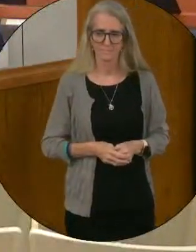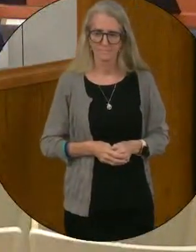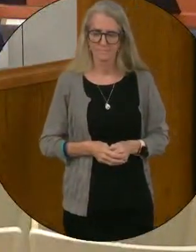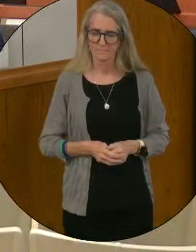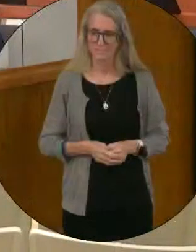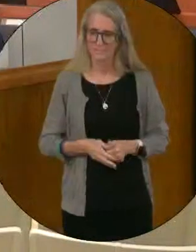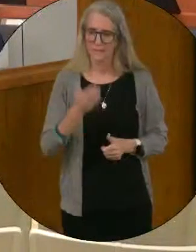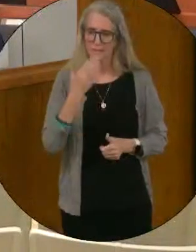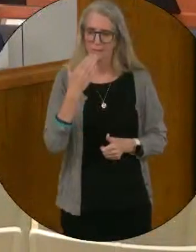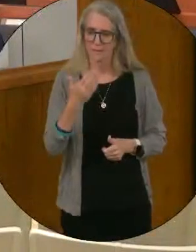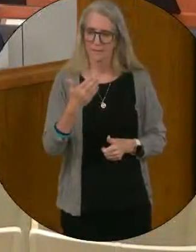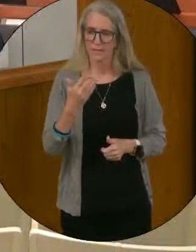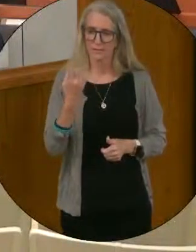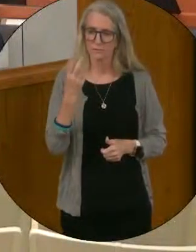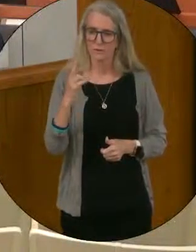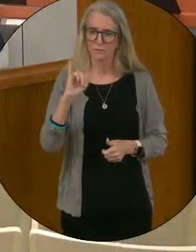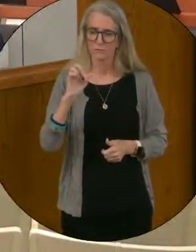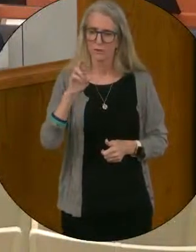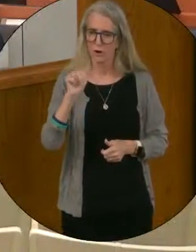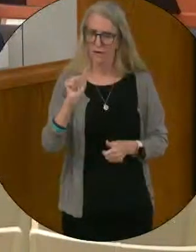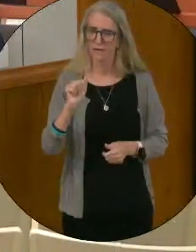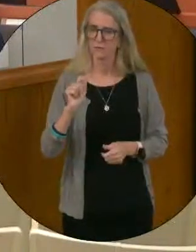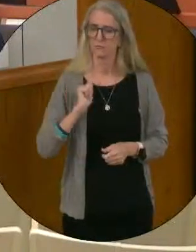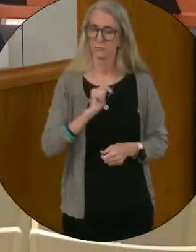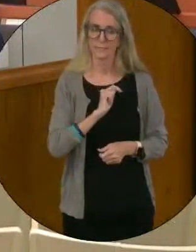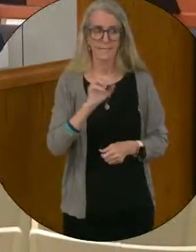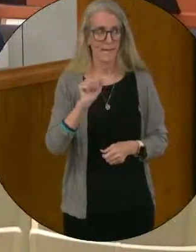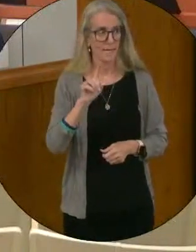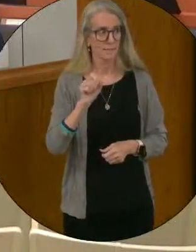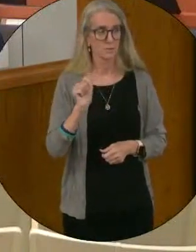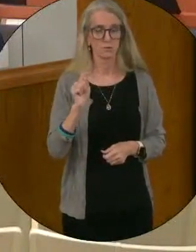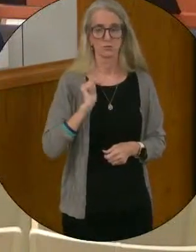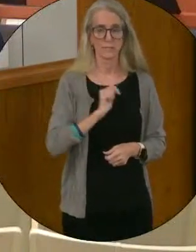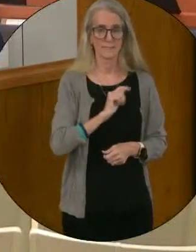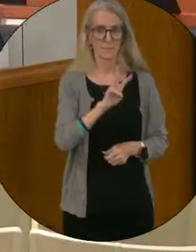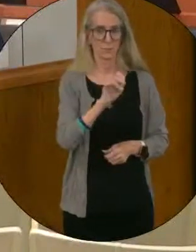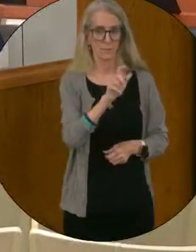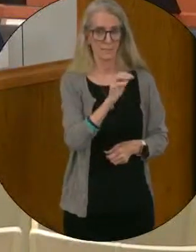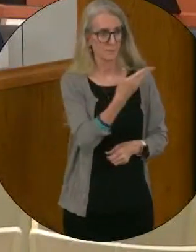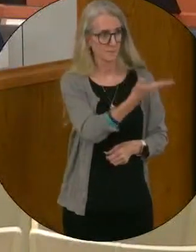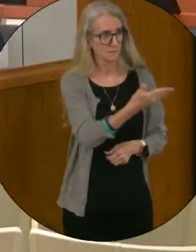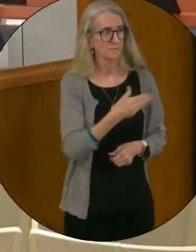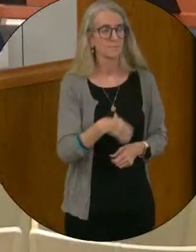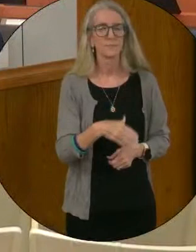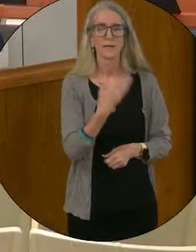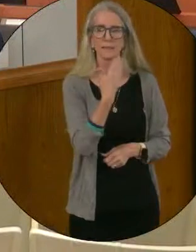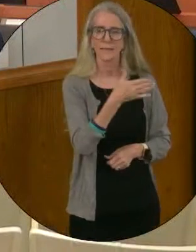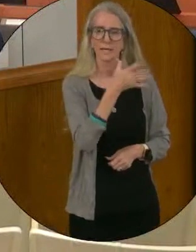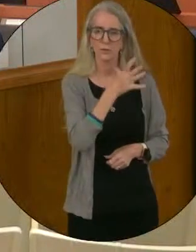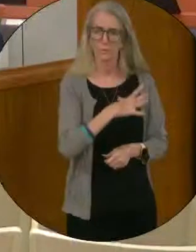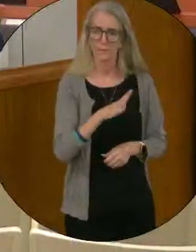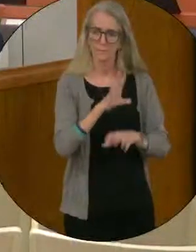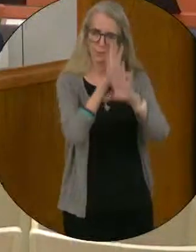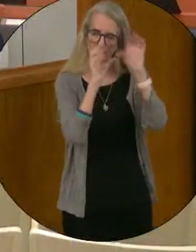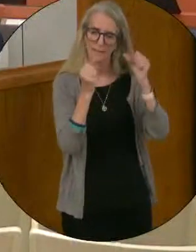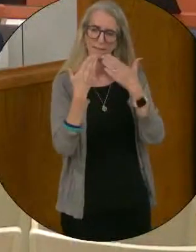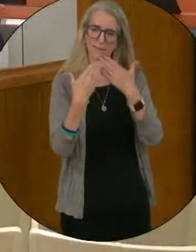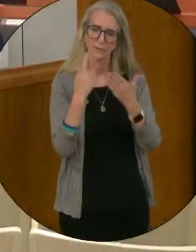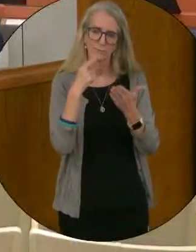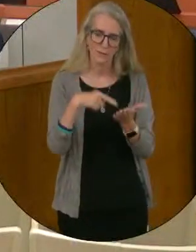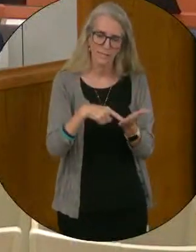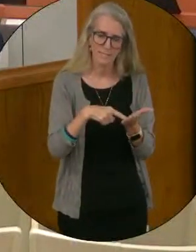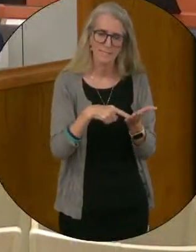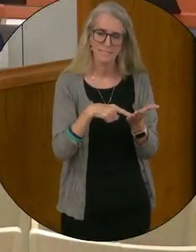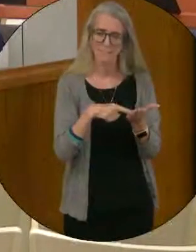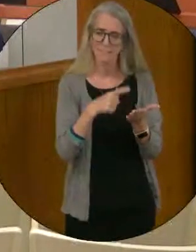Thank you, Dr. Jara. Thank you, Trustee Bustamante Adams. Trustee Williams? Thank you, Madam President. Thank you guys for this. You guys